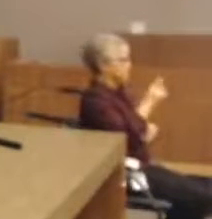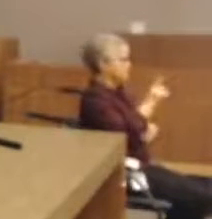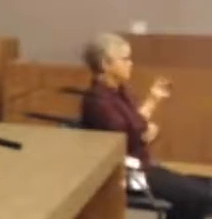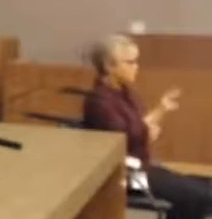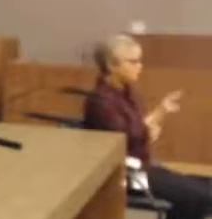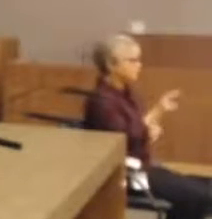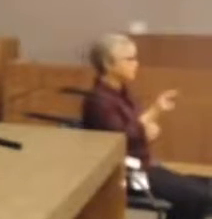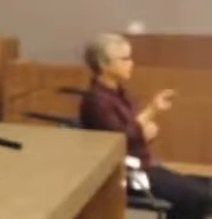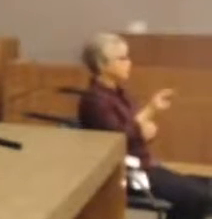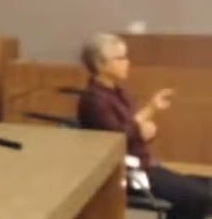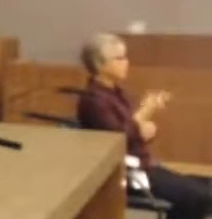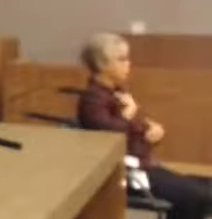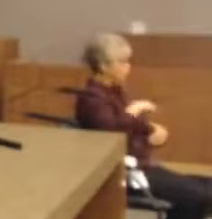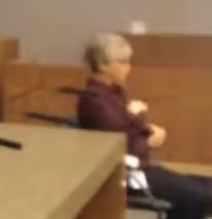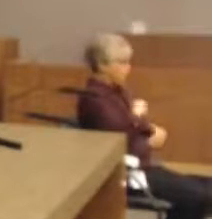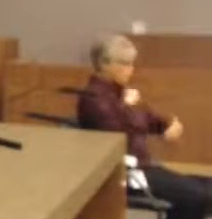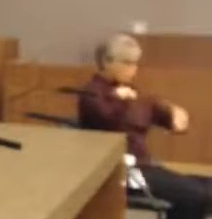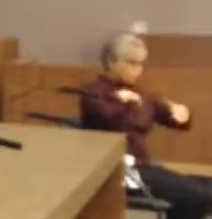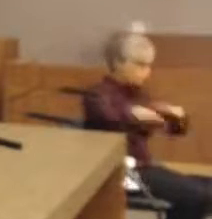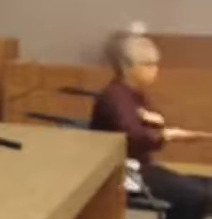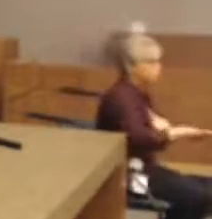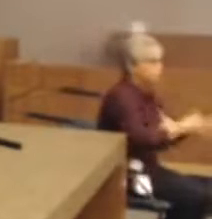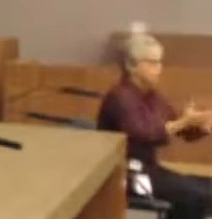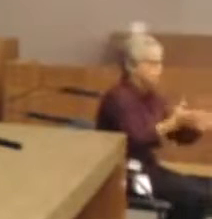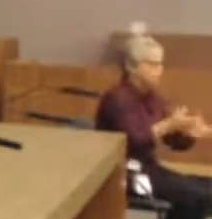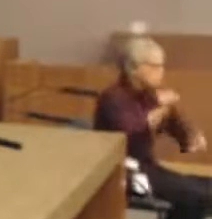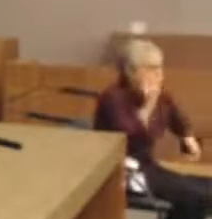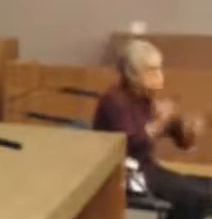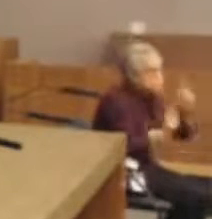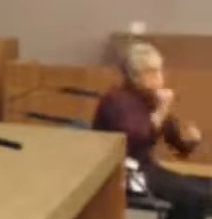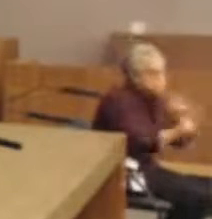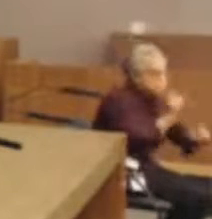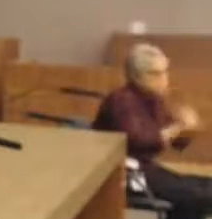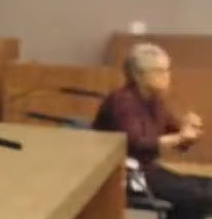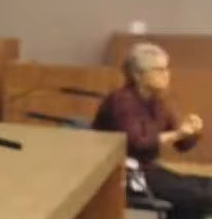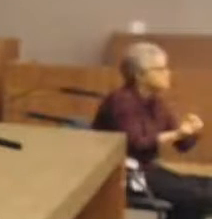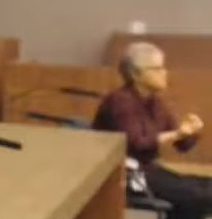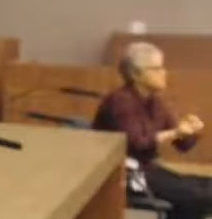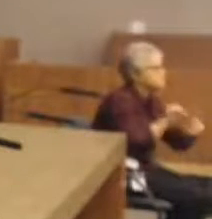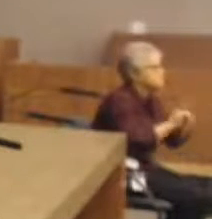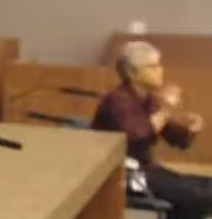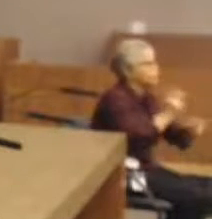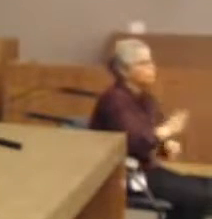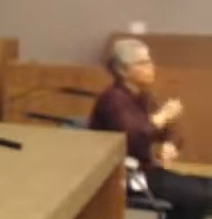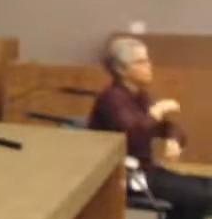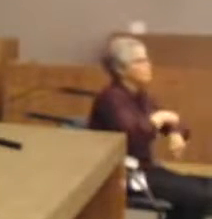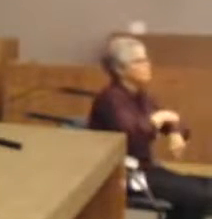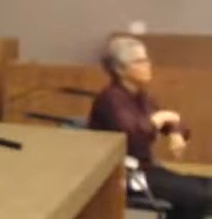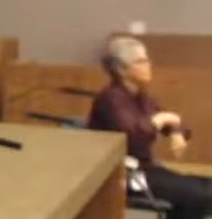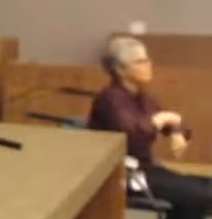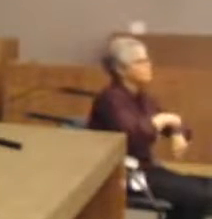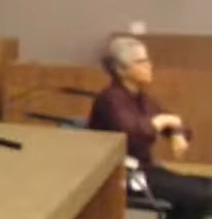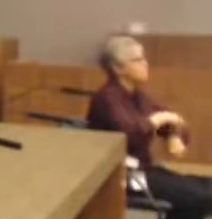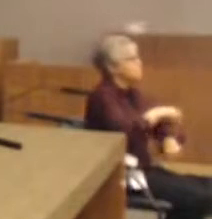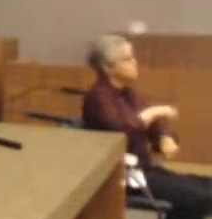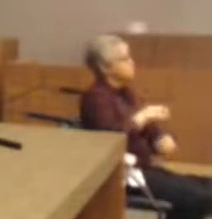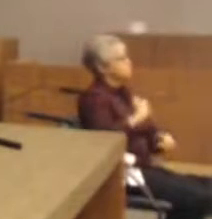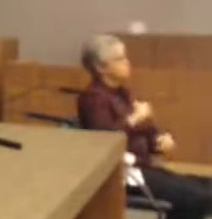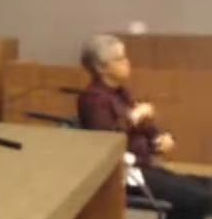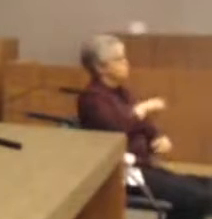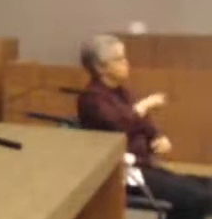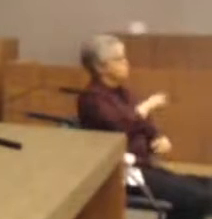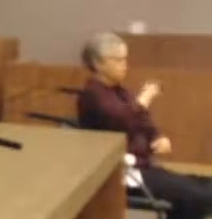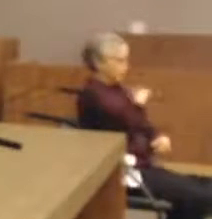the worst time to get information. So what we've been taught in law enforcement is that you need to get that information before people